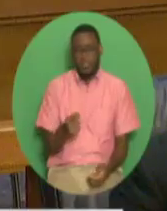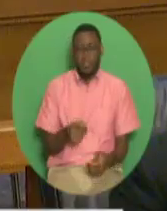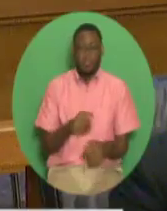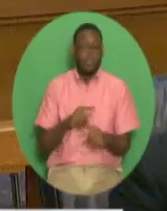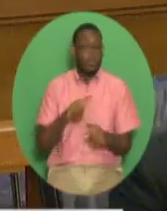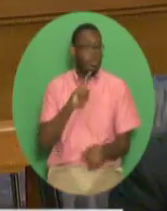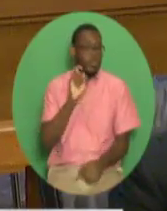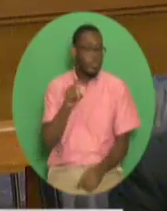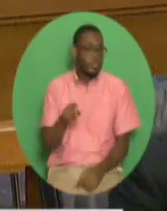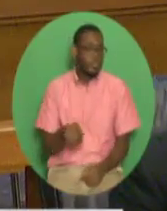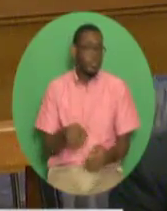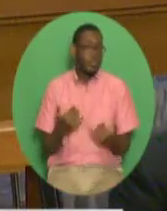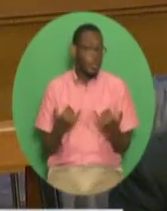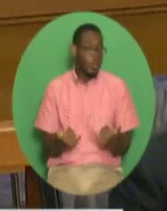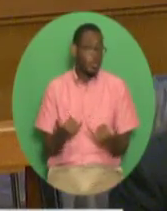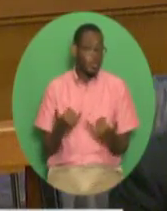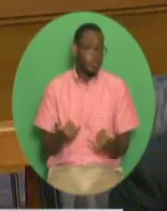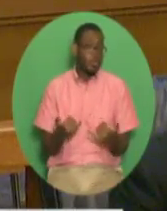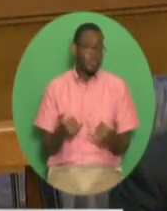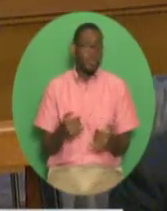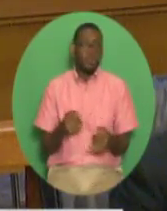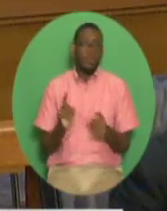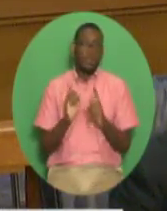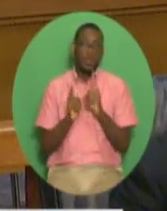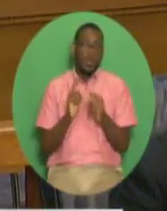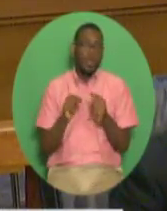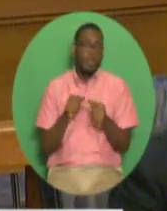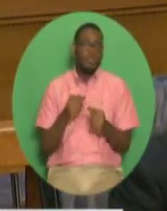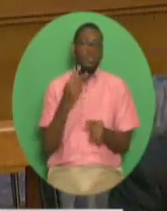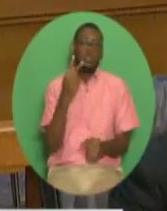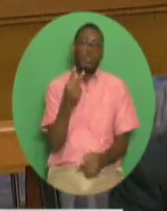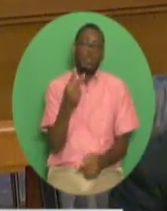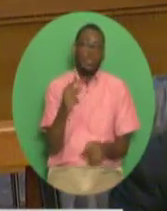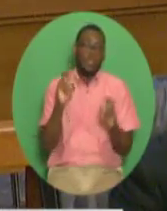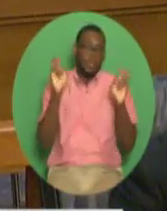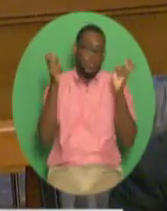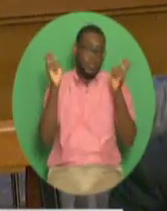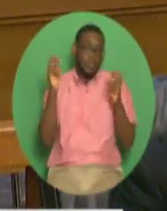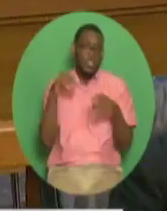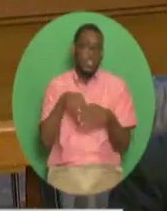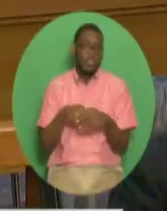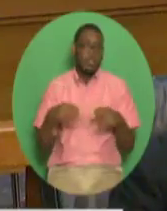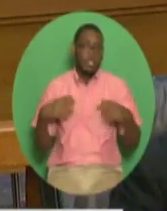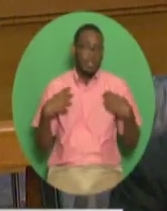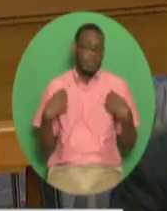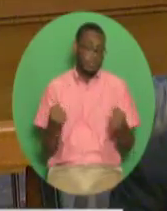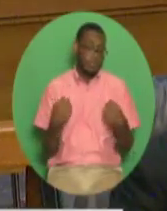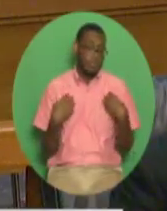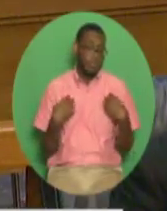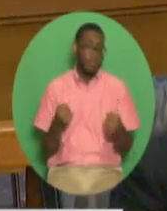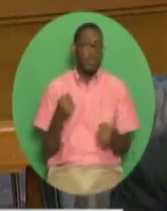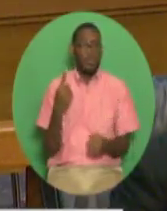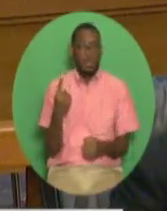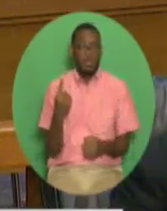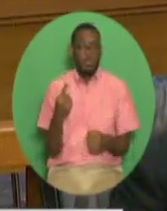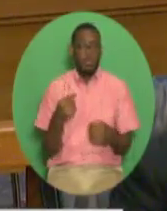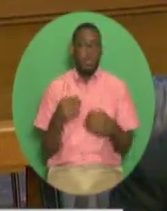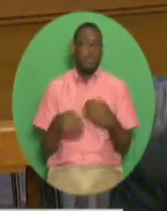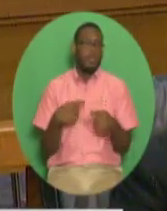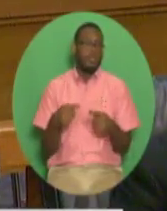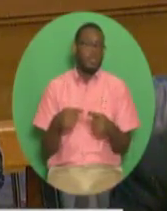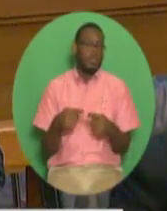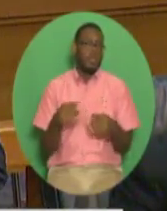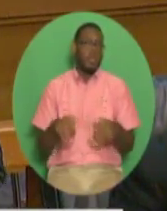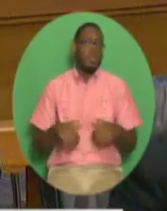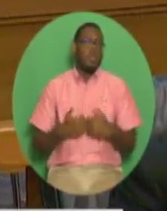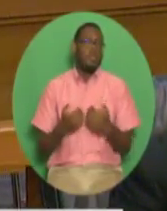move across very briefly to touch 2 issues in health, and one of these concerns the distribution and the availability of drugs